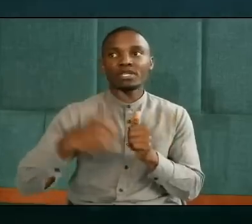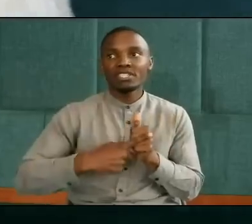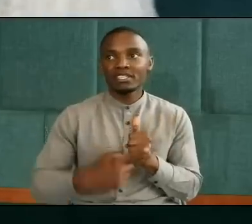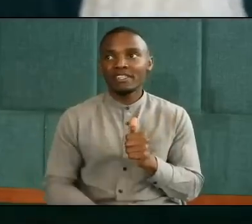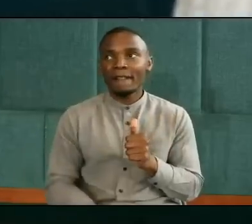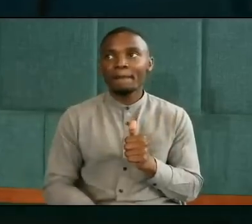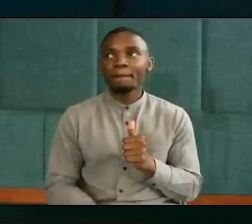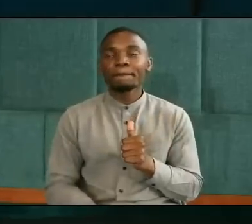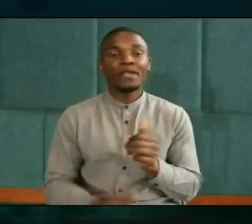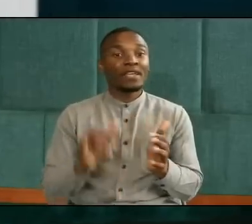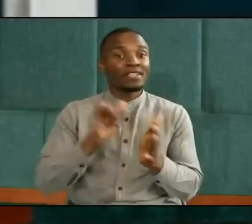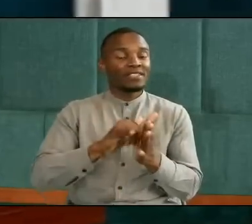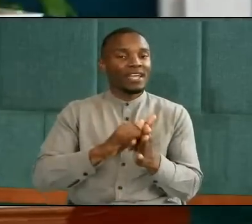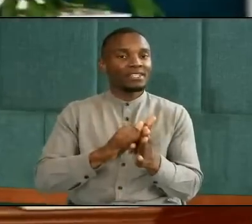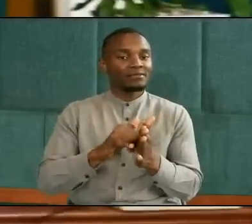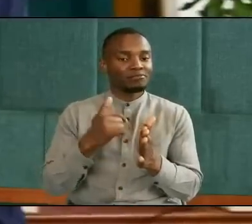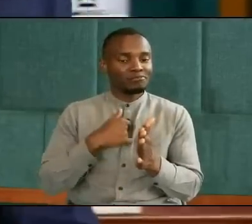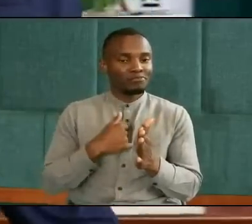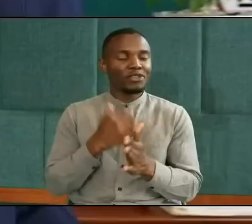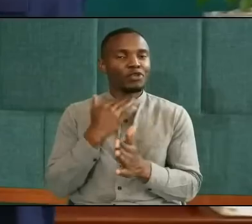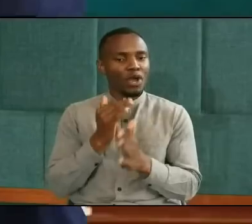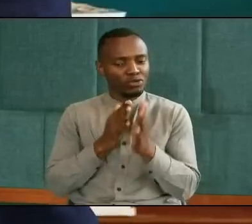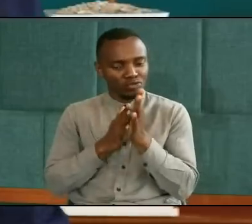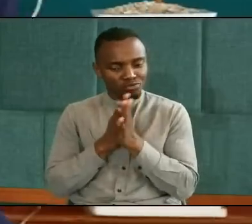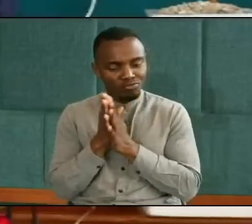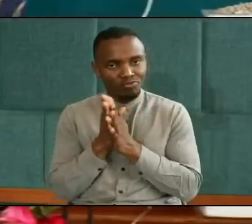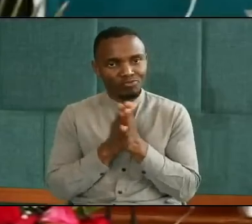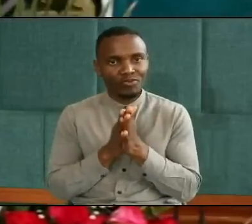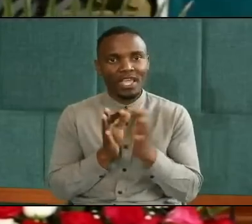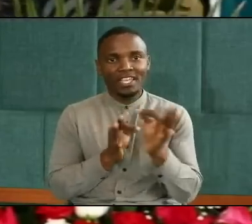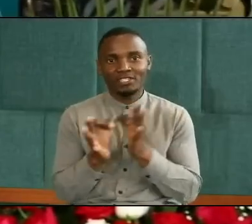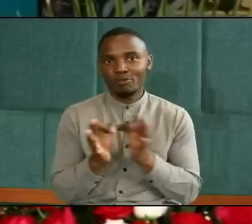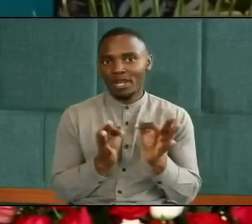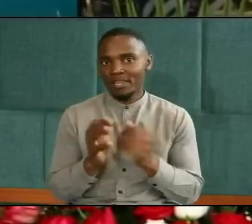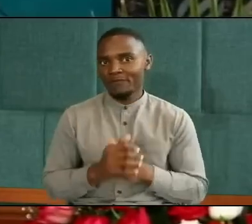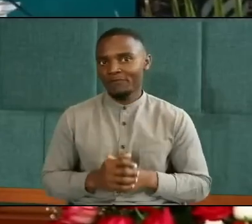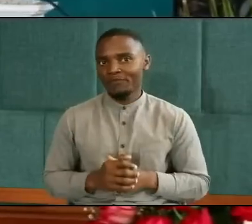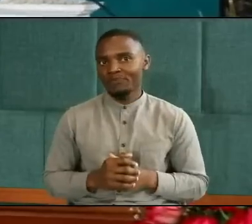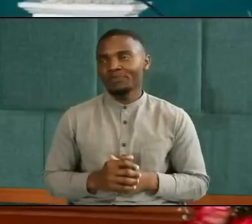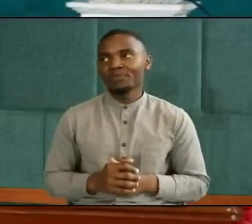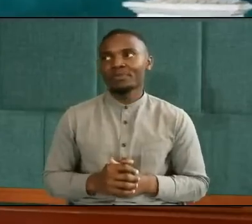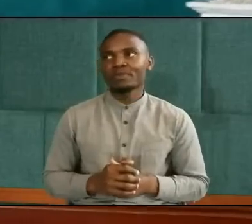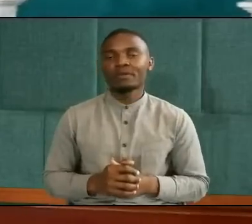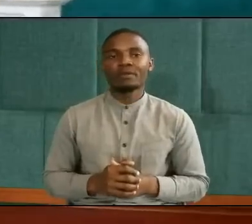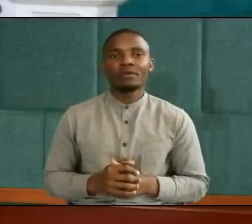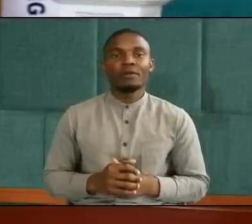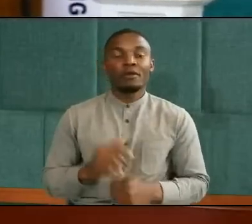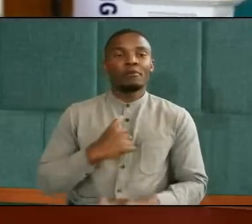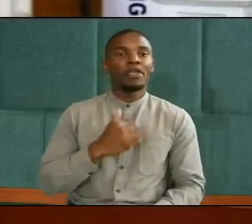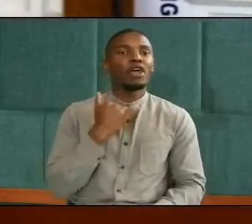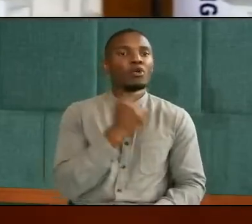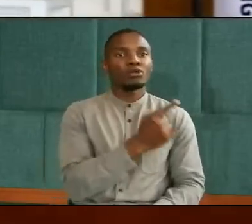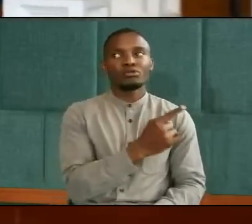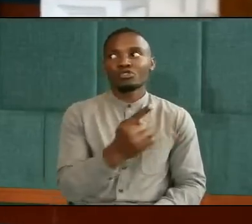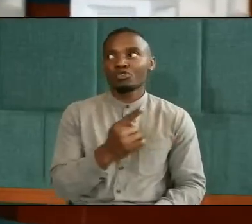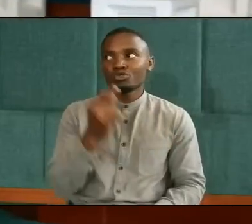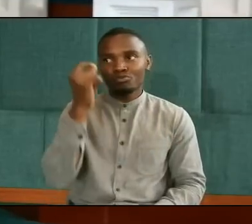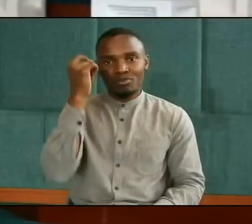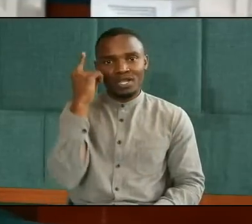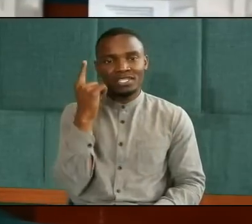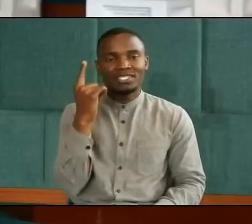That's the one catch my attention. And so that's the one I want you to follow me with. Seal